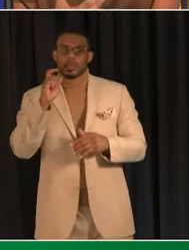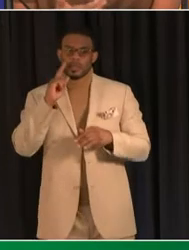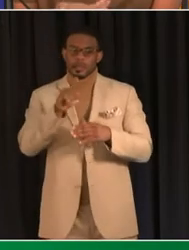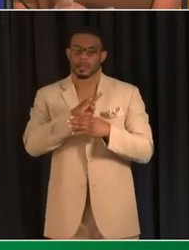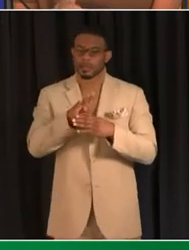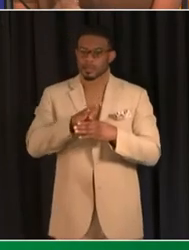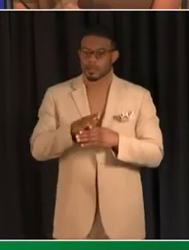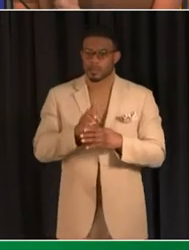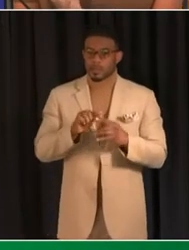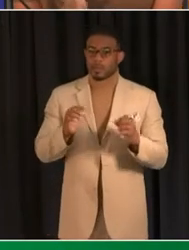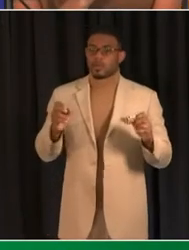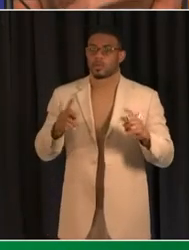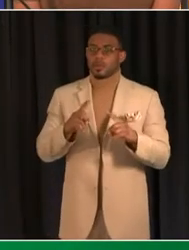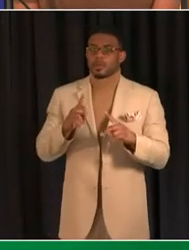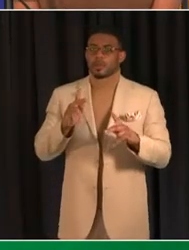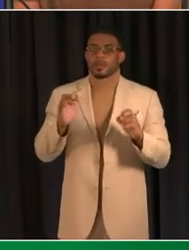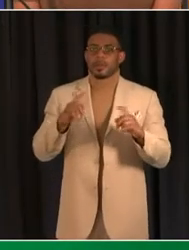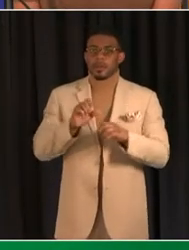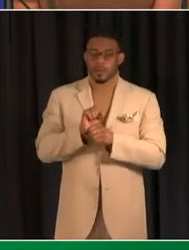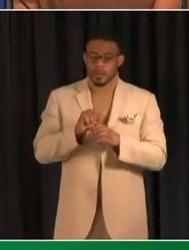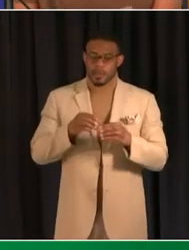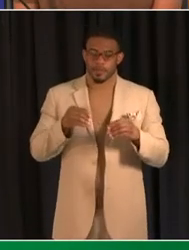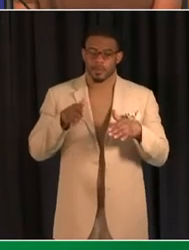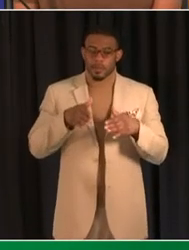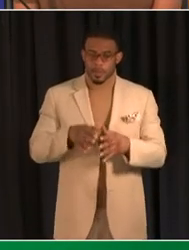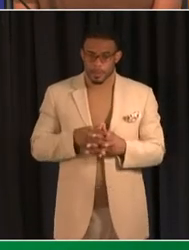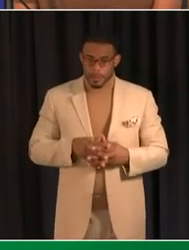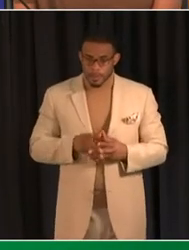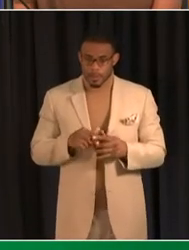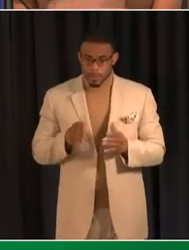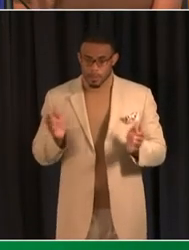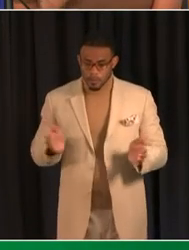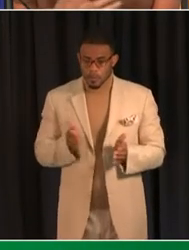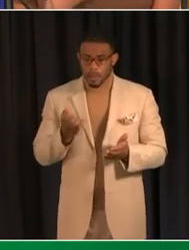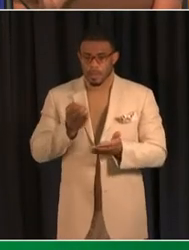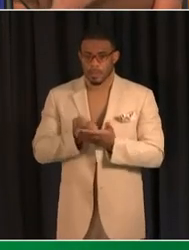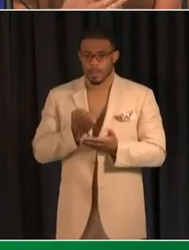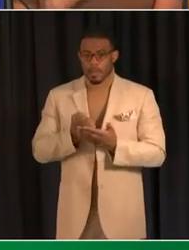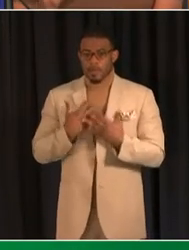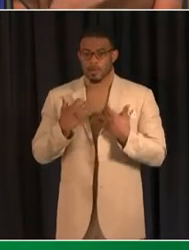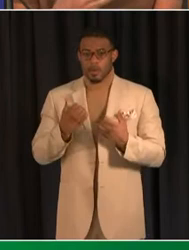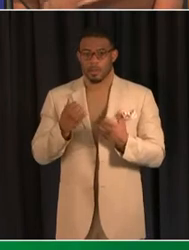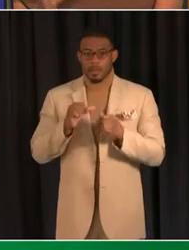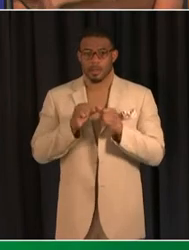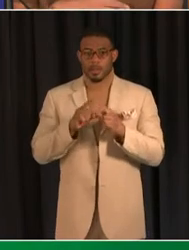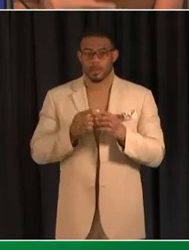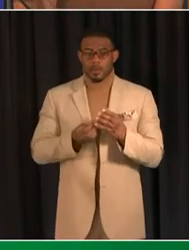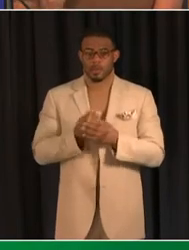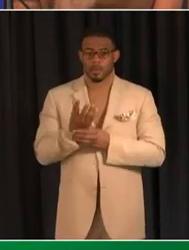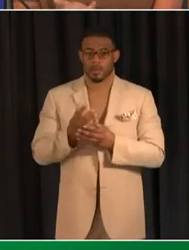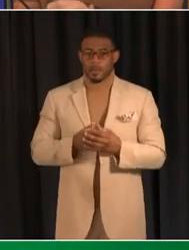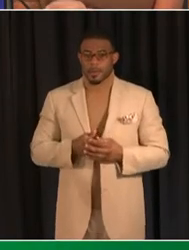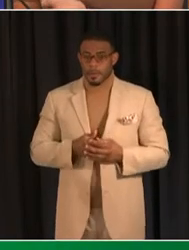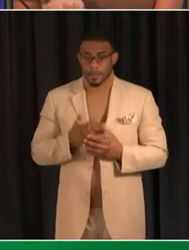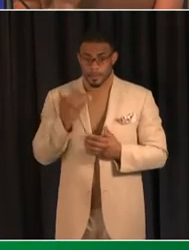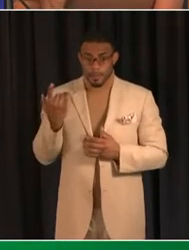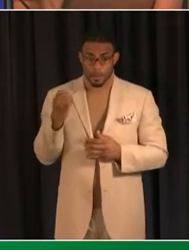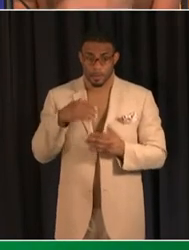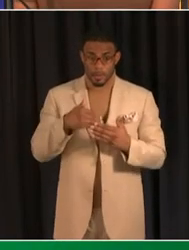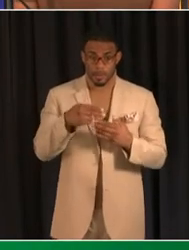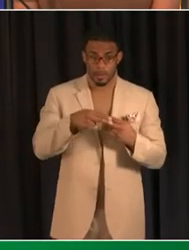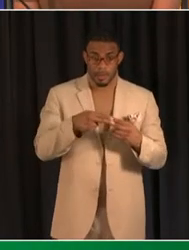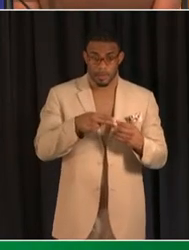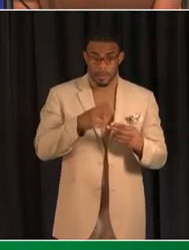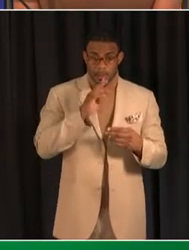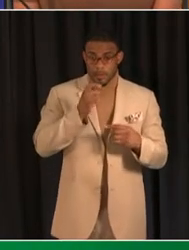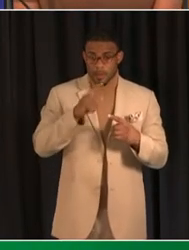and data to these businesses to return people back to work in an efficient way and to foster that economic recovery and continue to grow. And if you'll